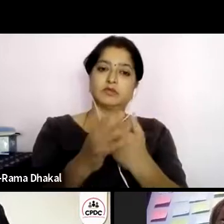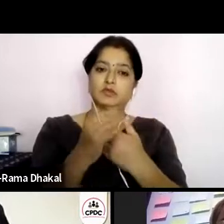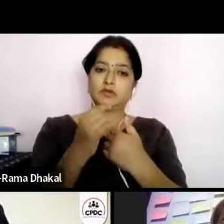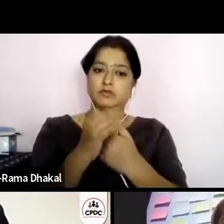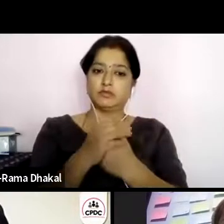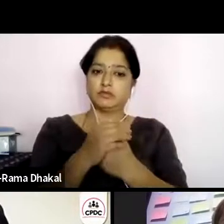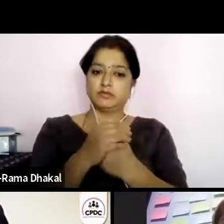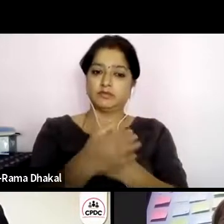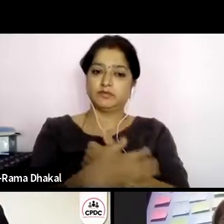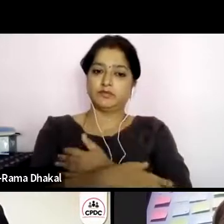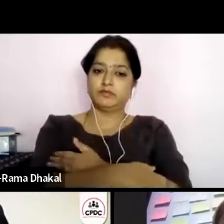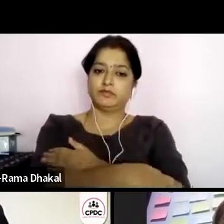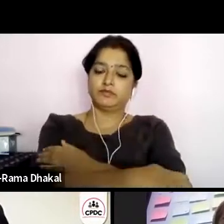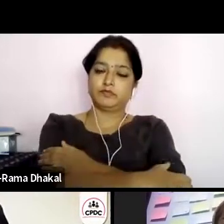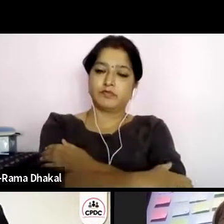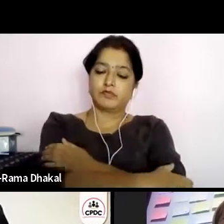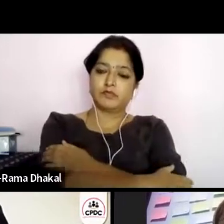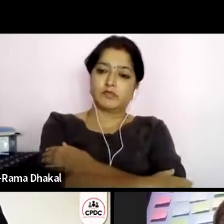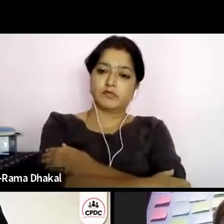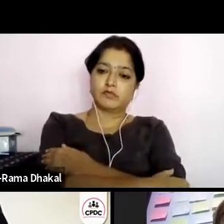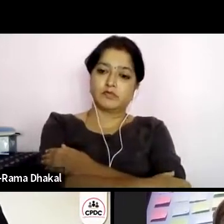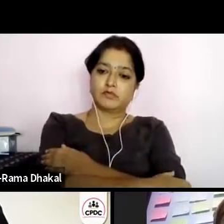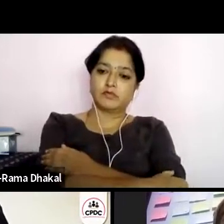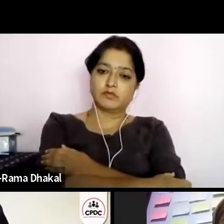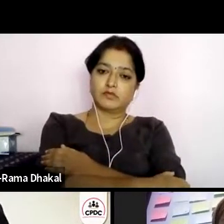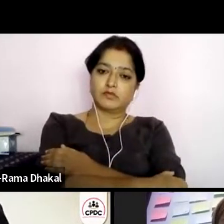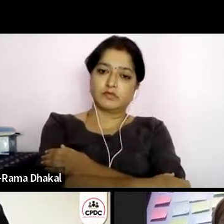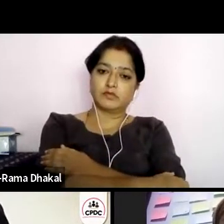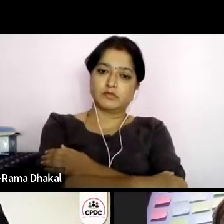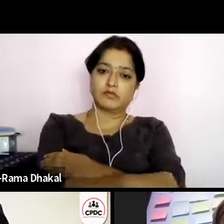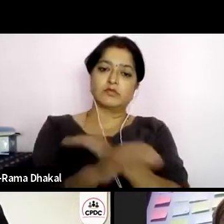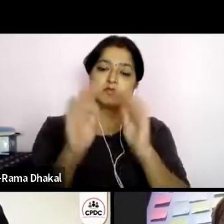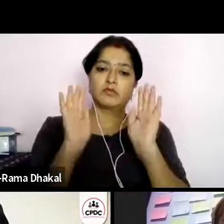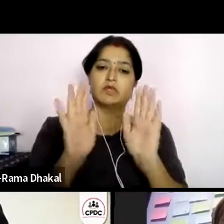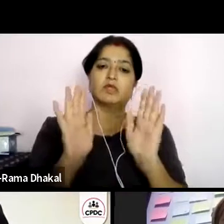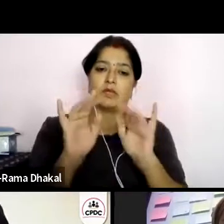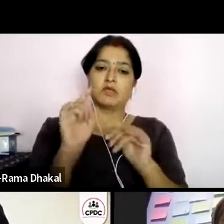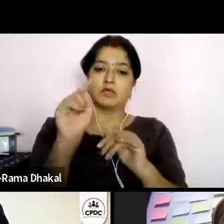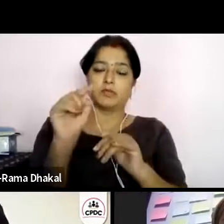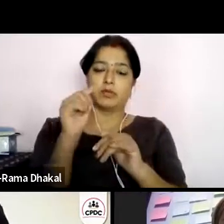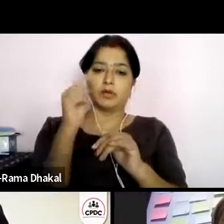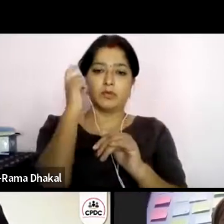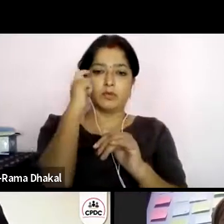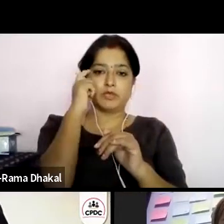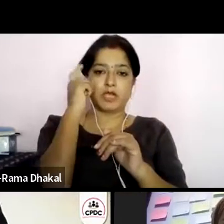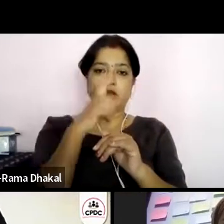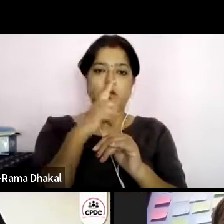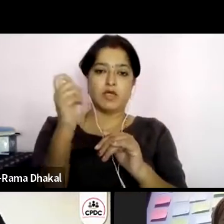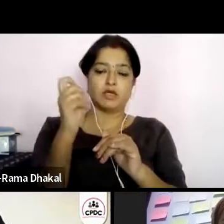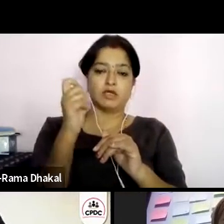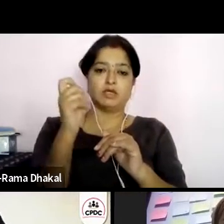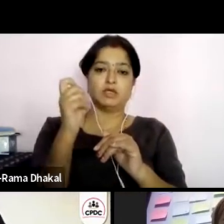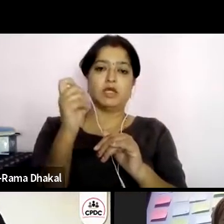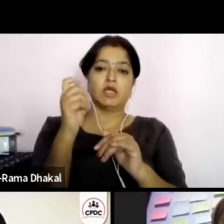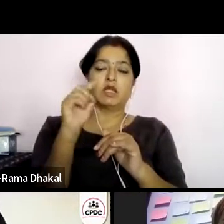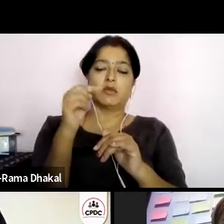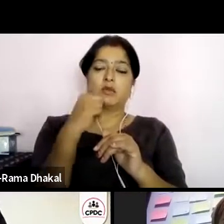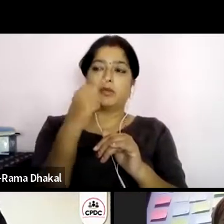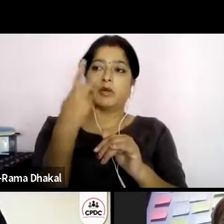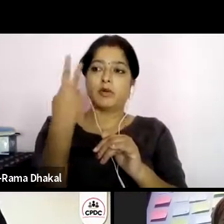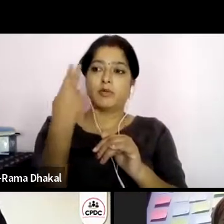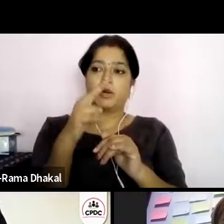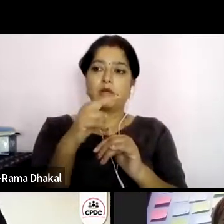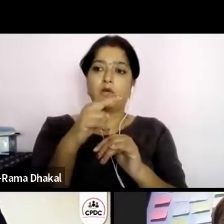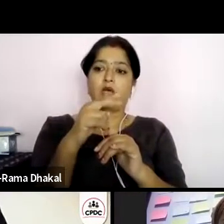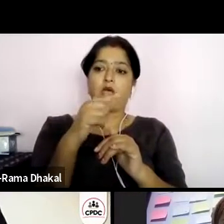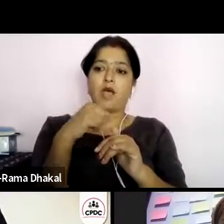And as you said, it's very important. Collaboration, communication, and cohesion are the three C's that I like to reiterate as we think about, you